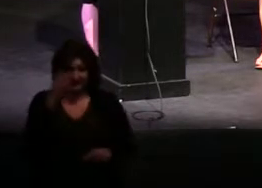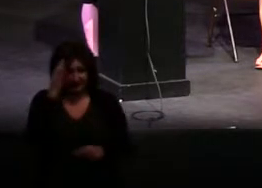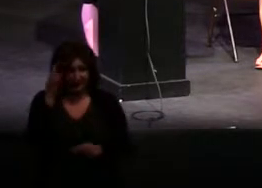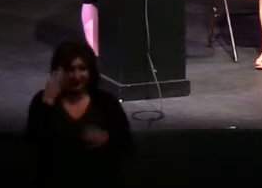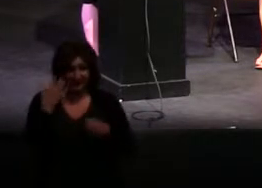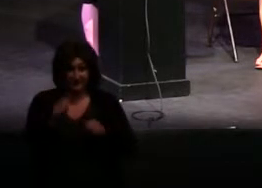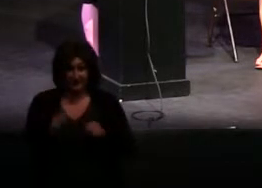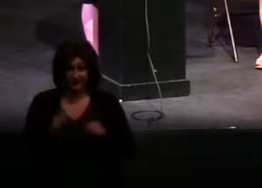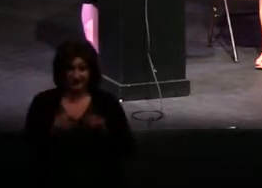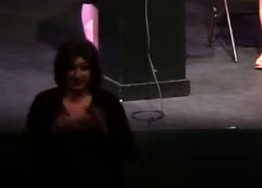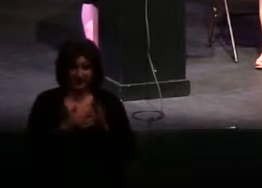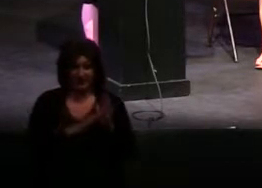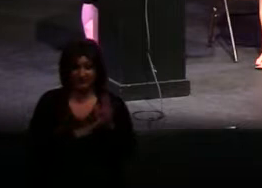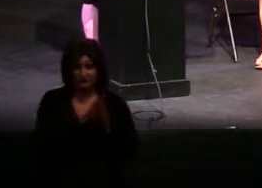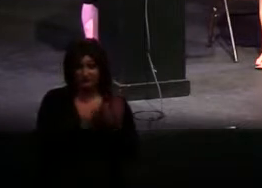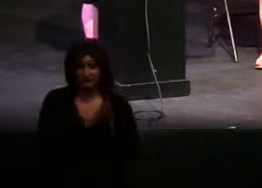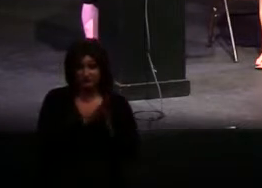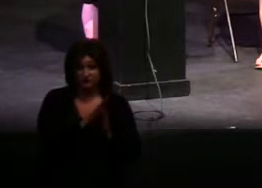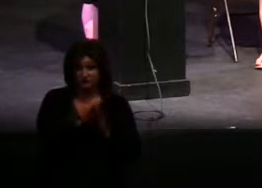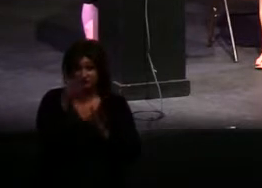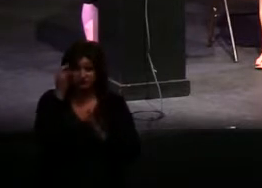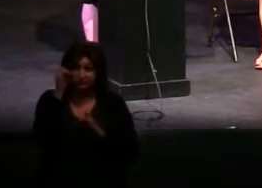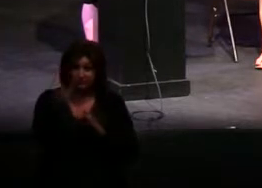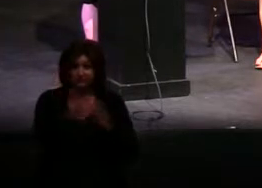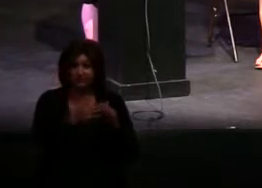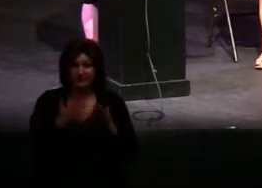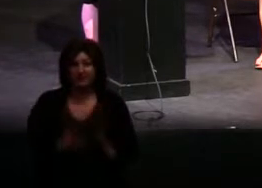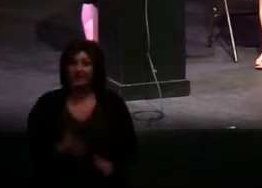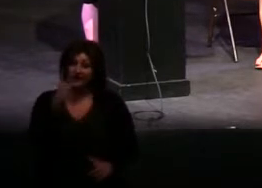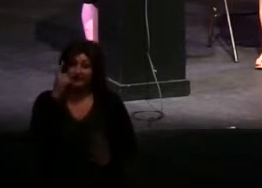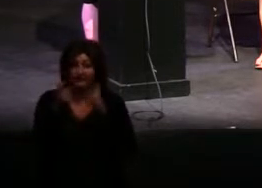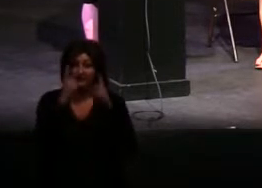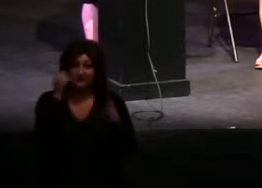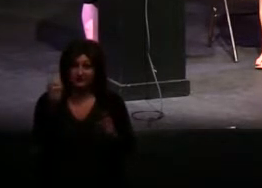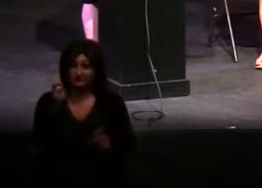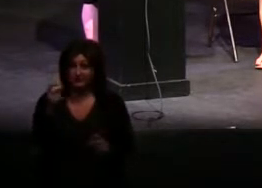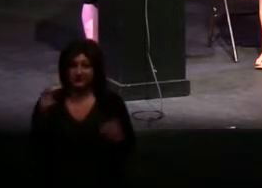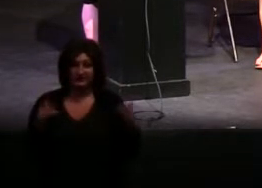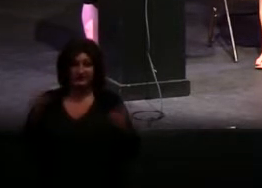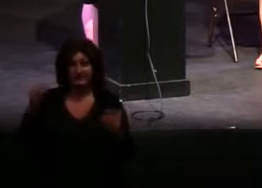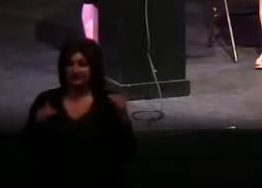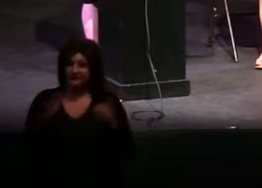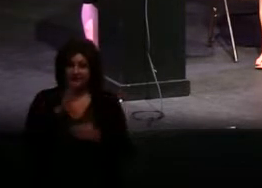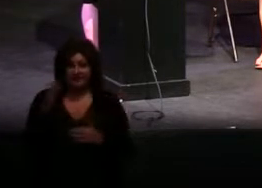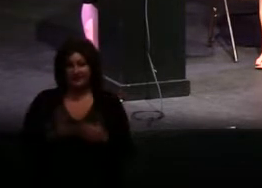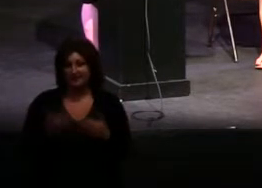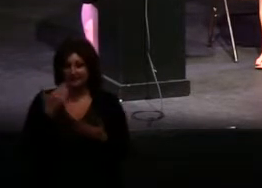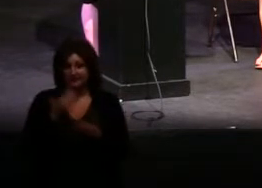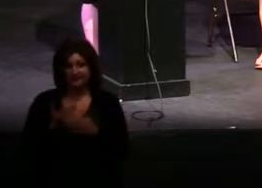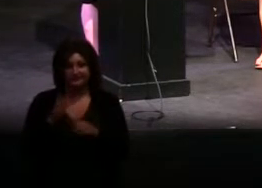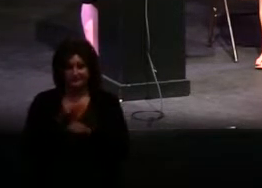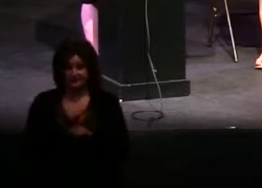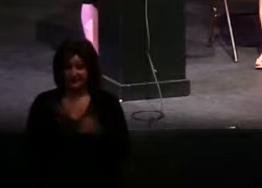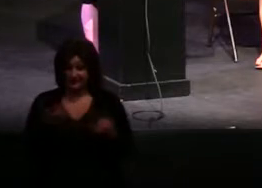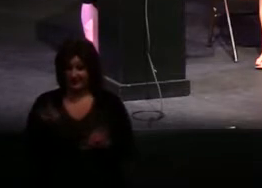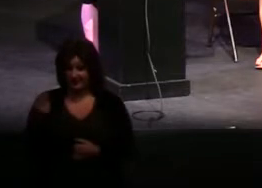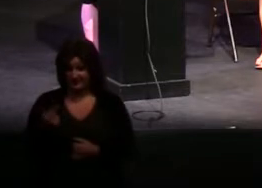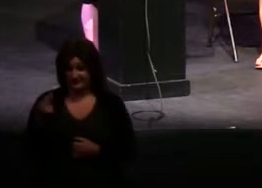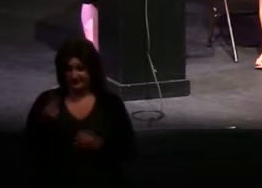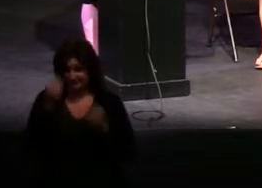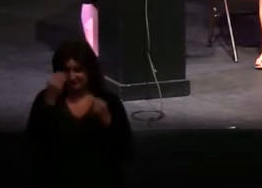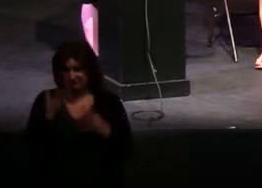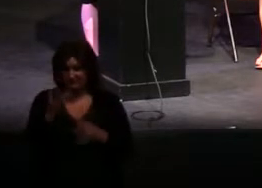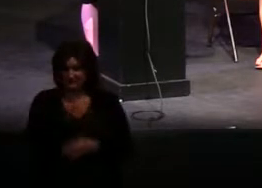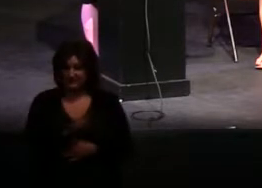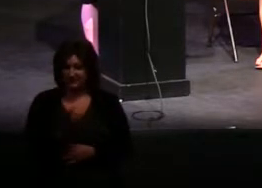progress, manifest destiny, and the American dream, they'd never win. This history lesson occurred around the